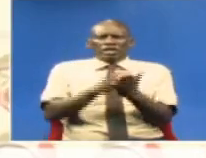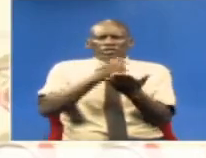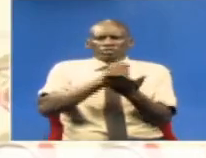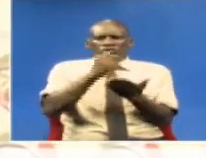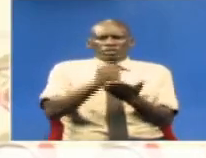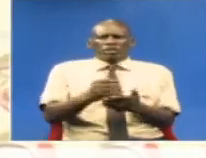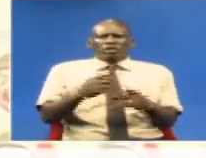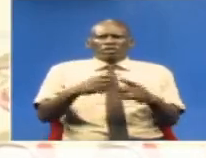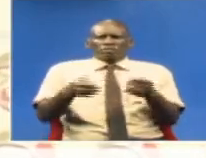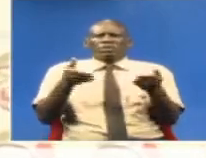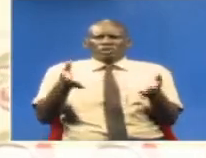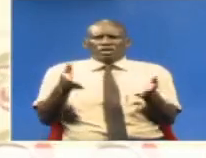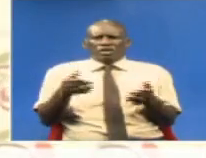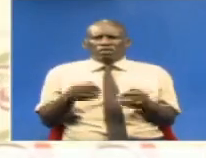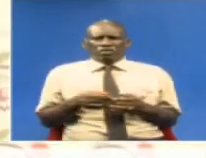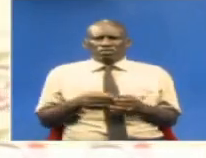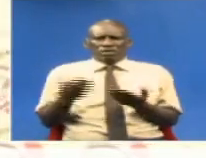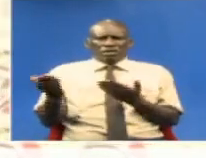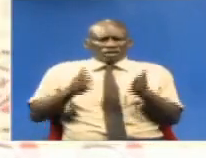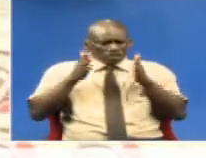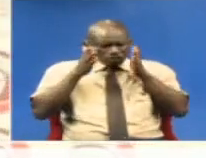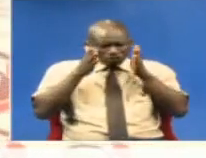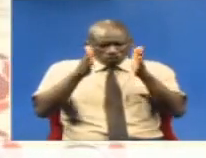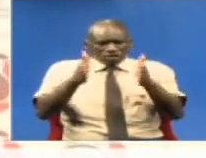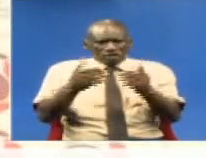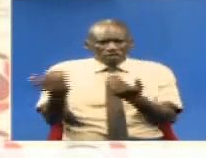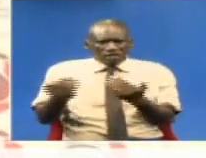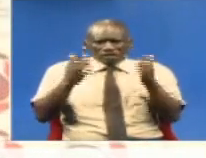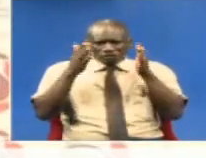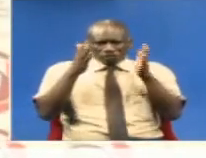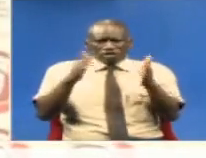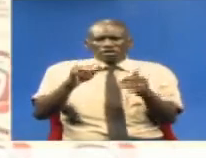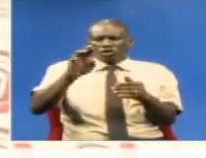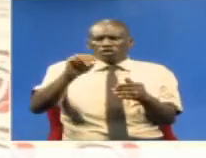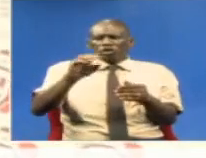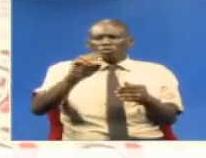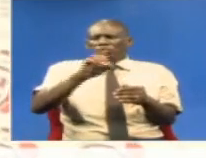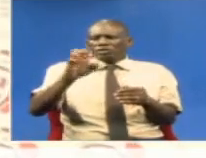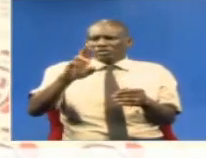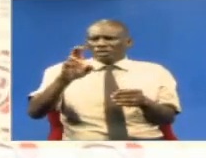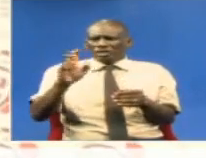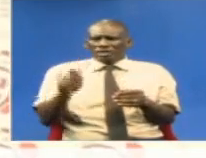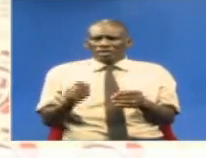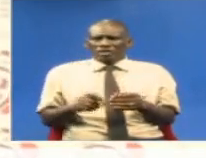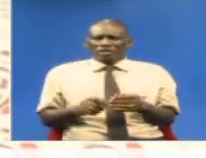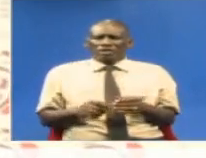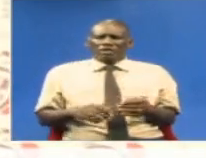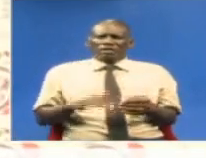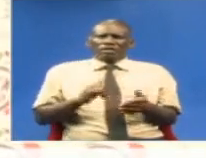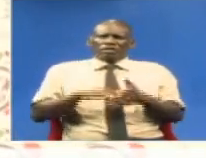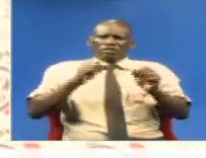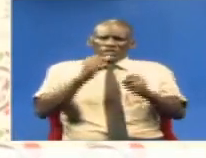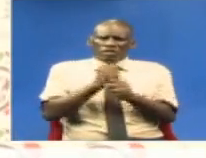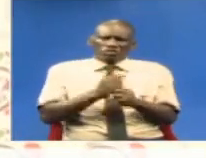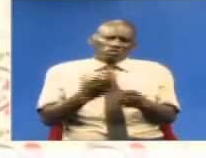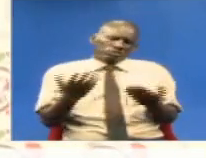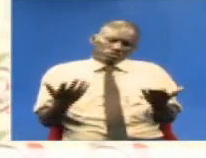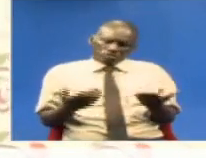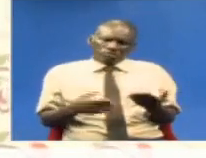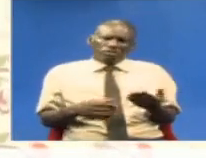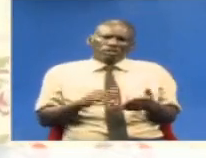But now, let's focus for the Mozart. That we can do and that we can